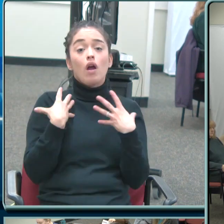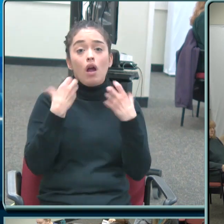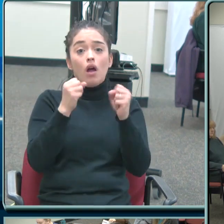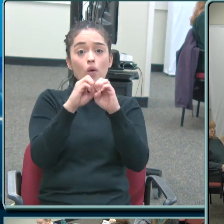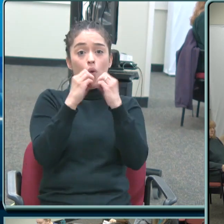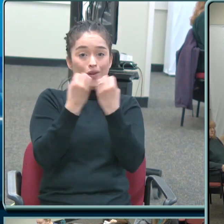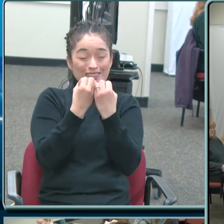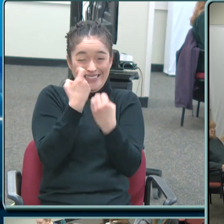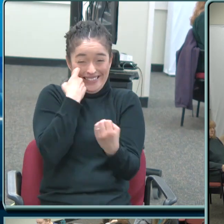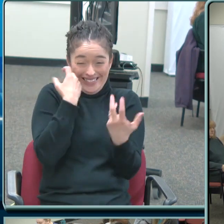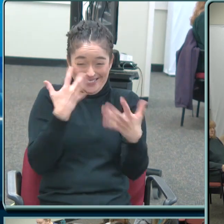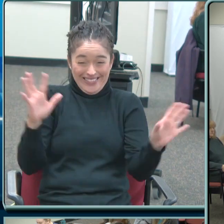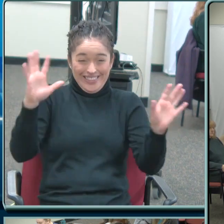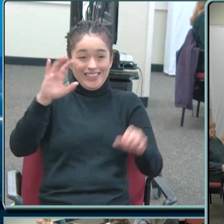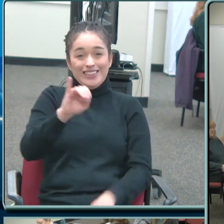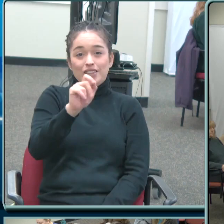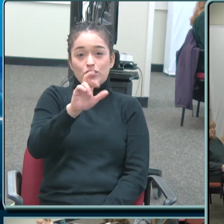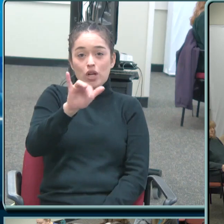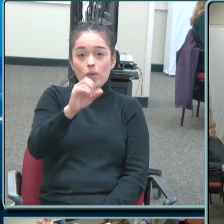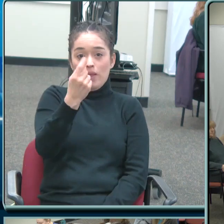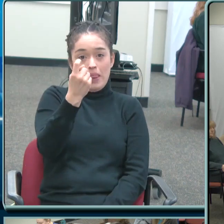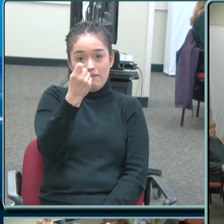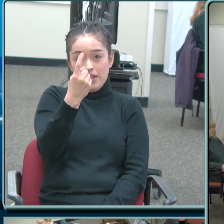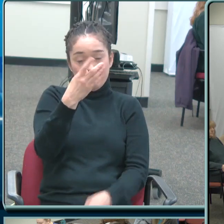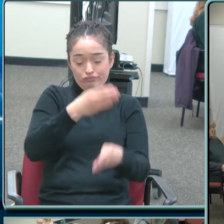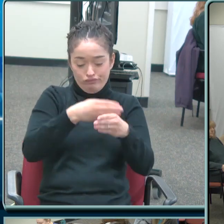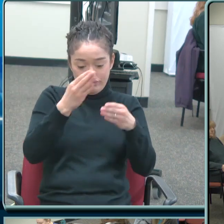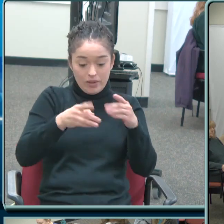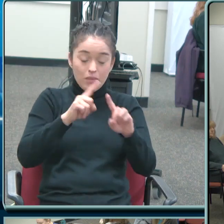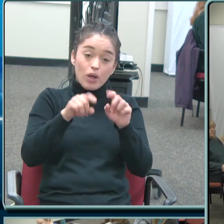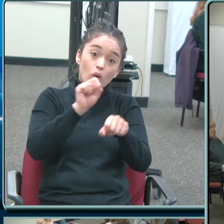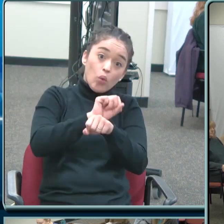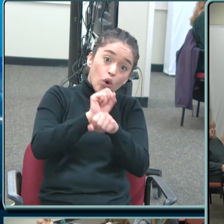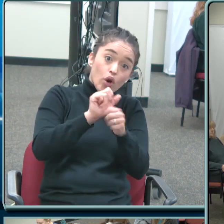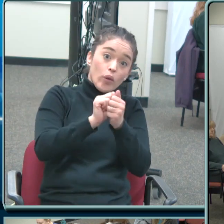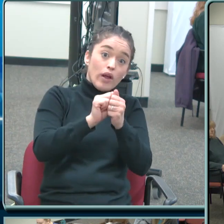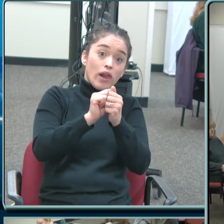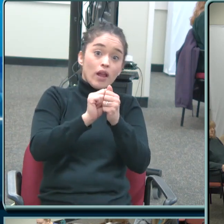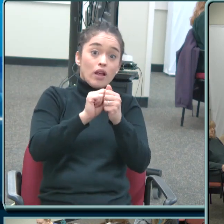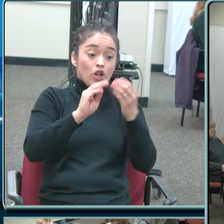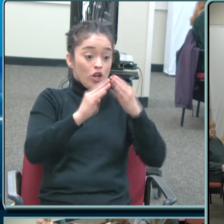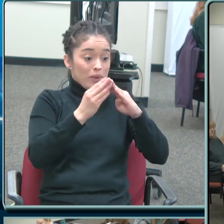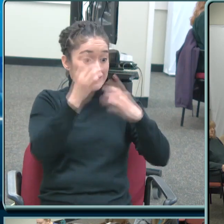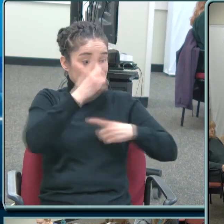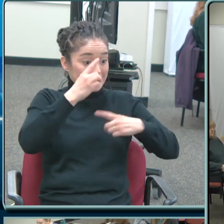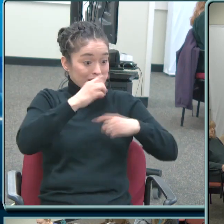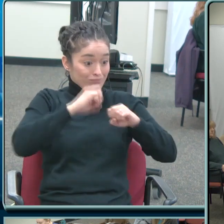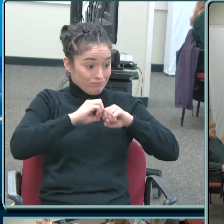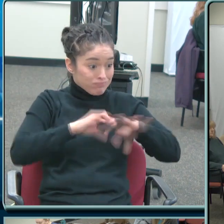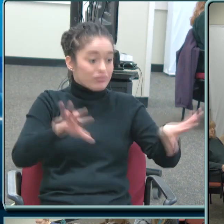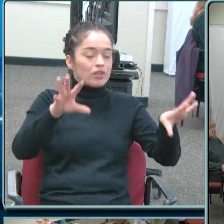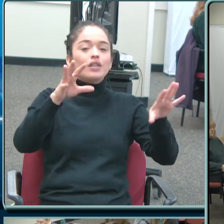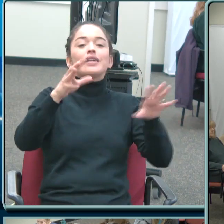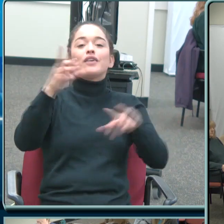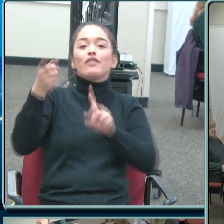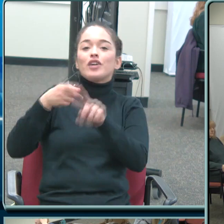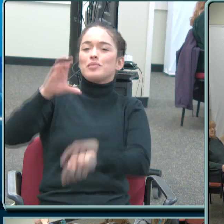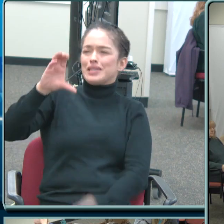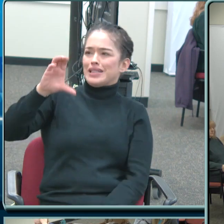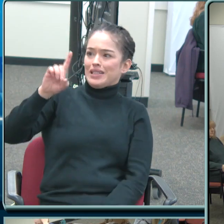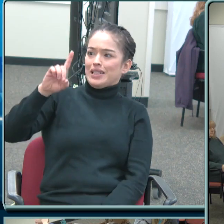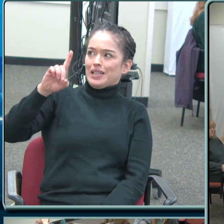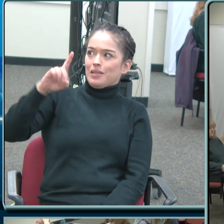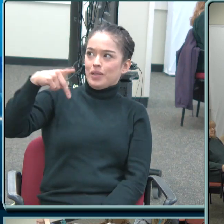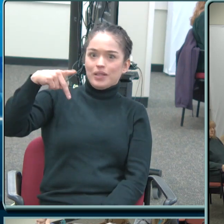just call an end to that on January 11th, but working with communicable disease who would receive information from CDPHE,